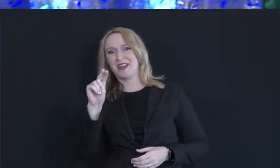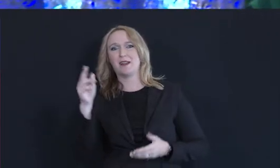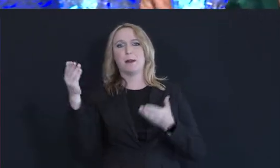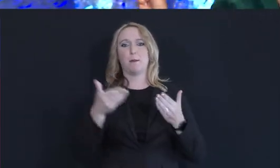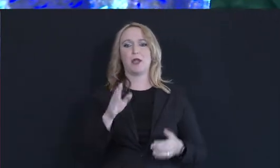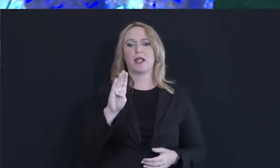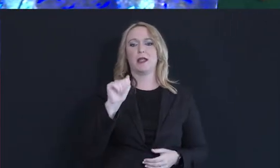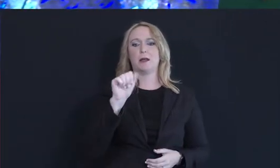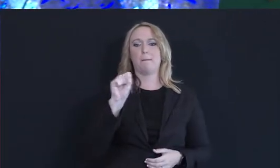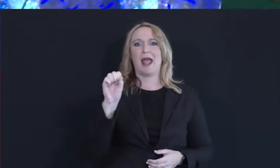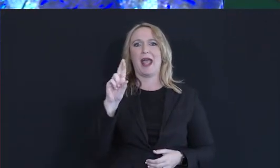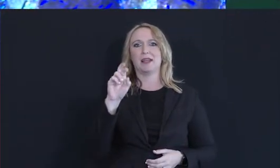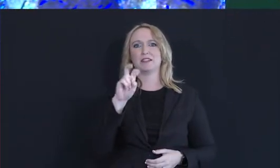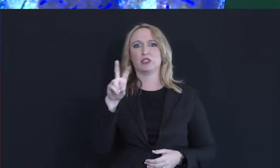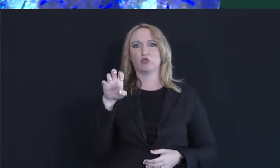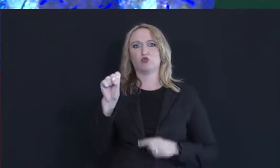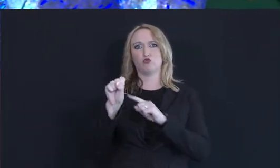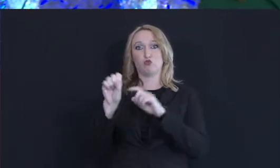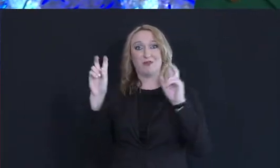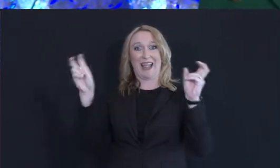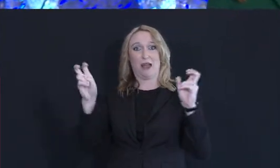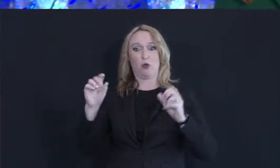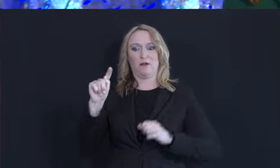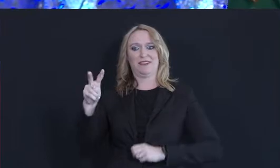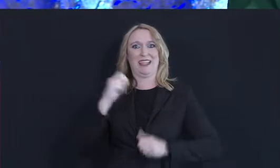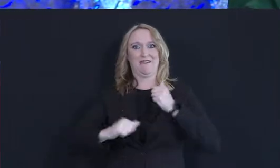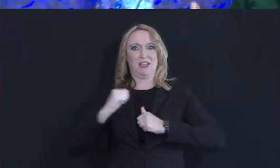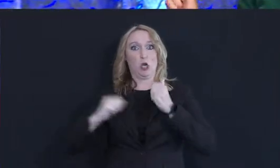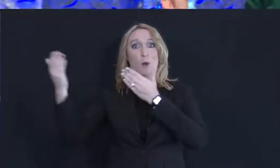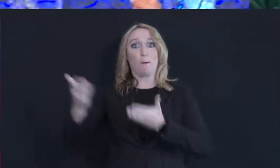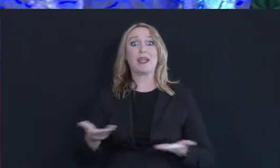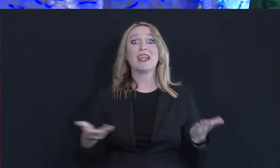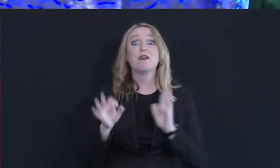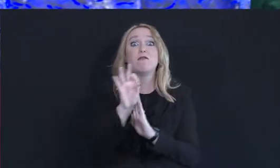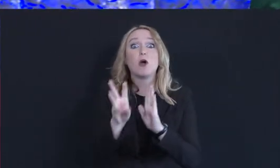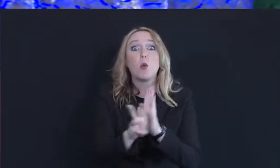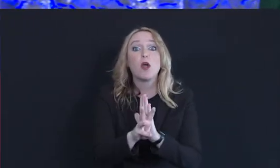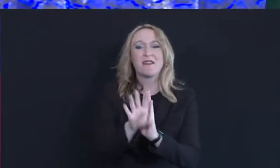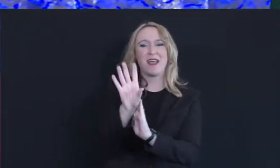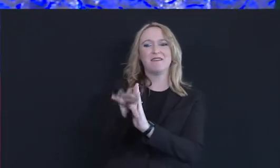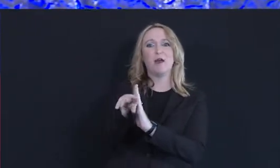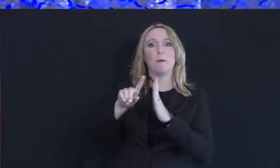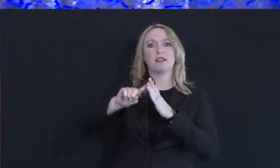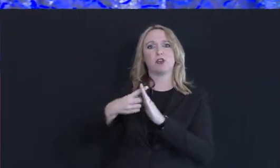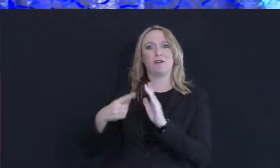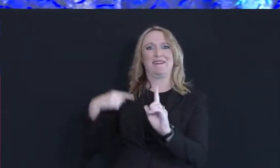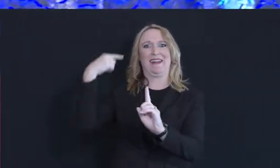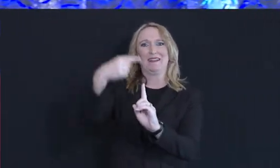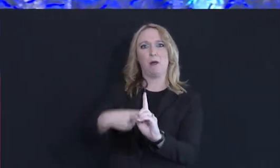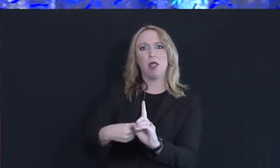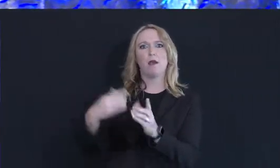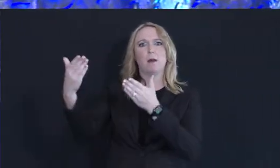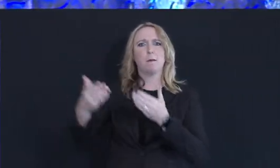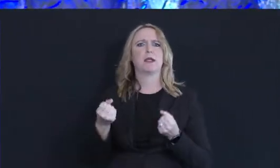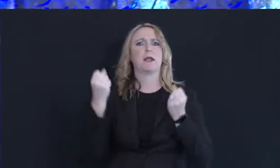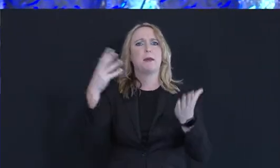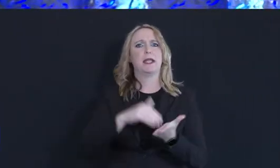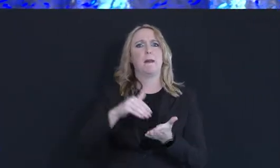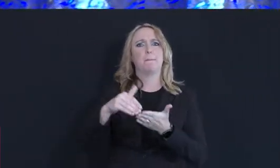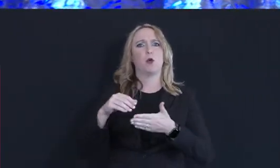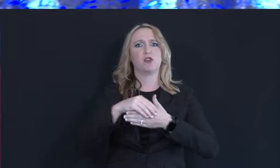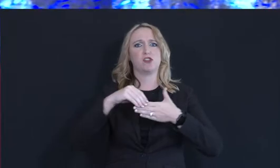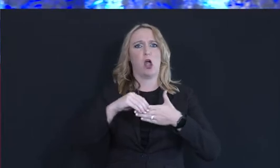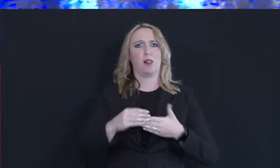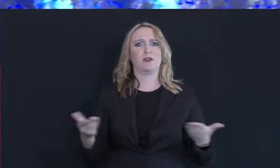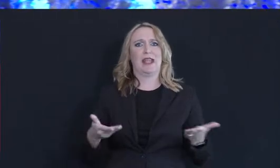television series right here to Fort Worth Texas filming begins actually next month bringing millions of dollars into our local